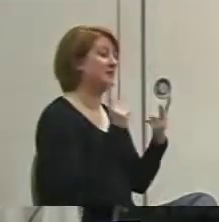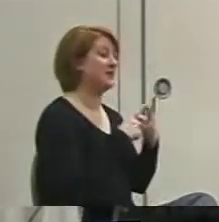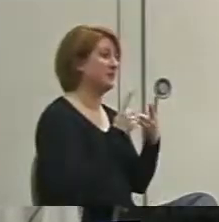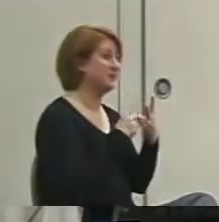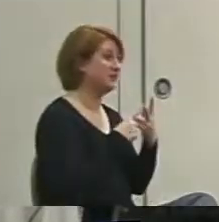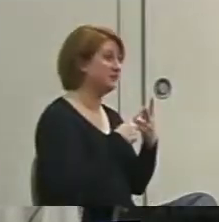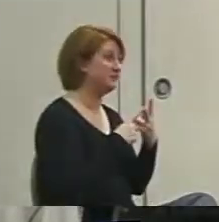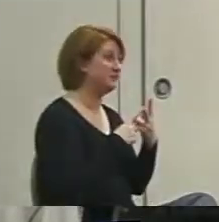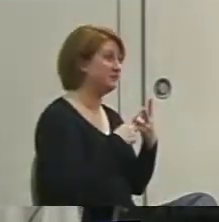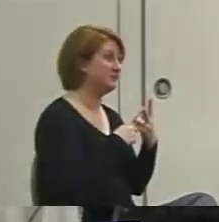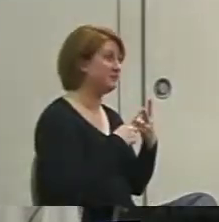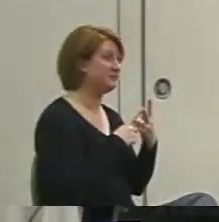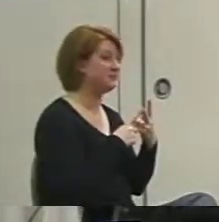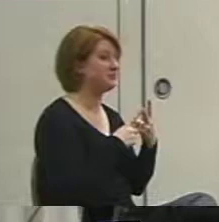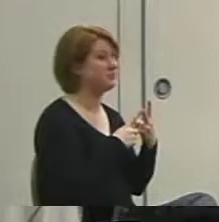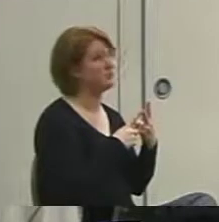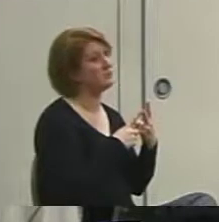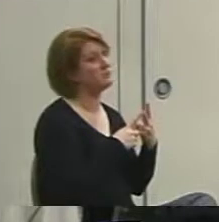one is,